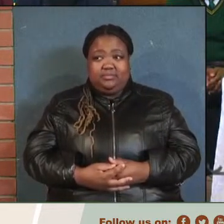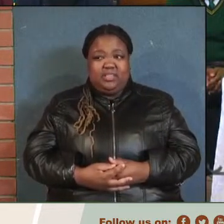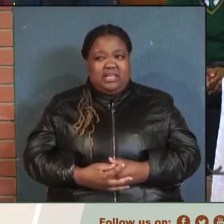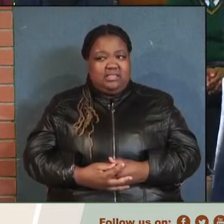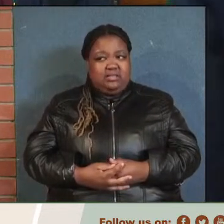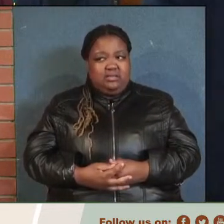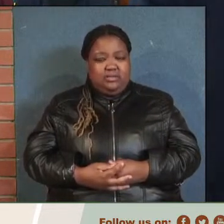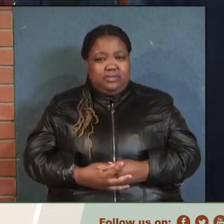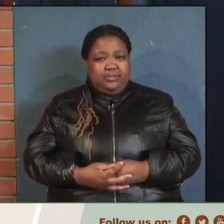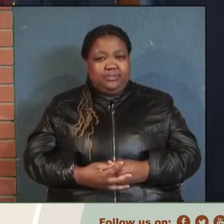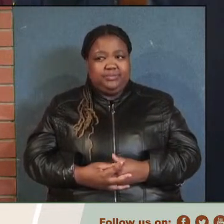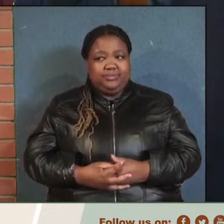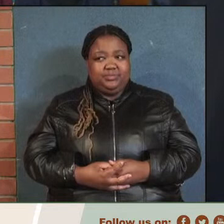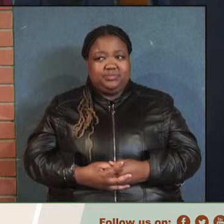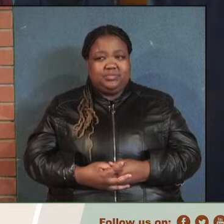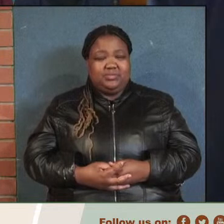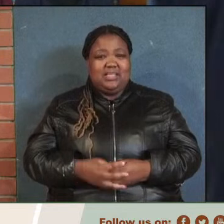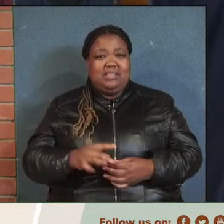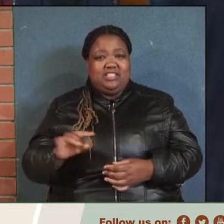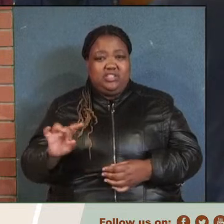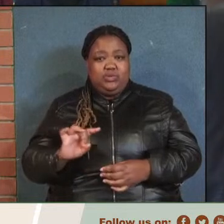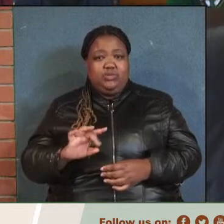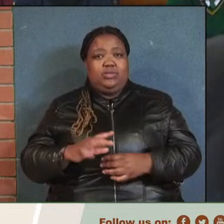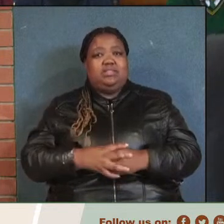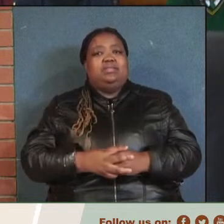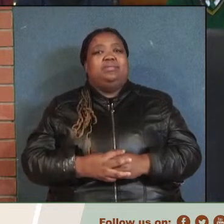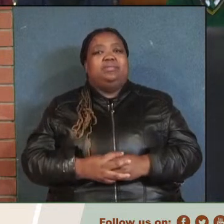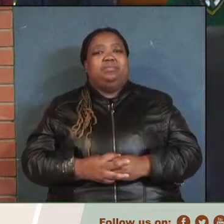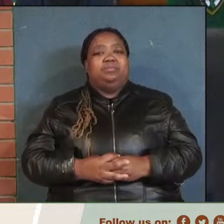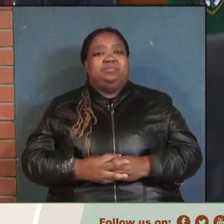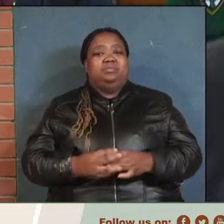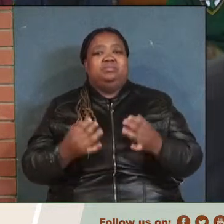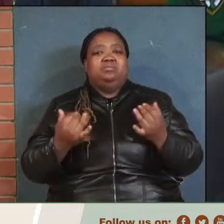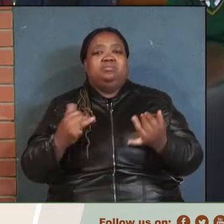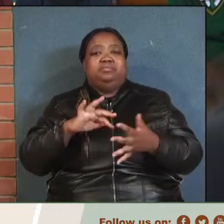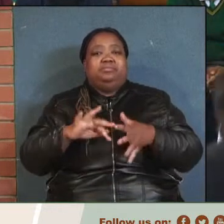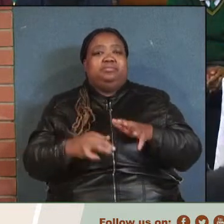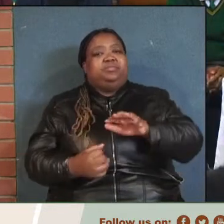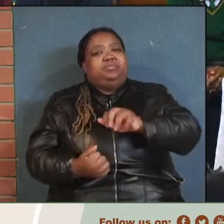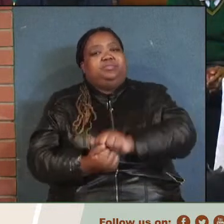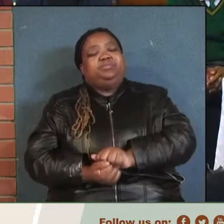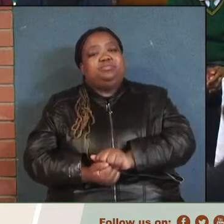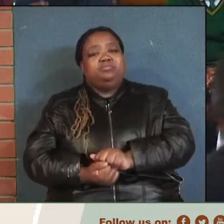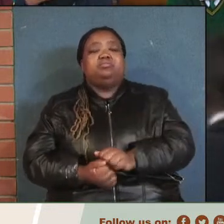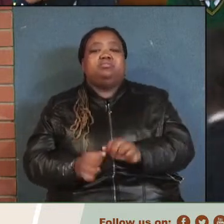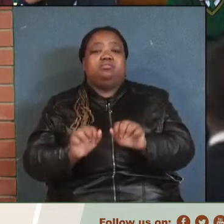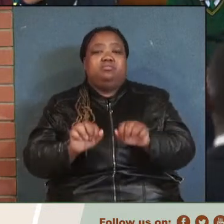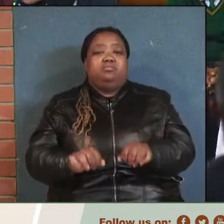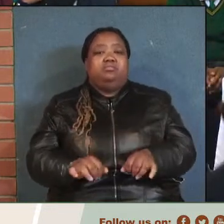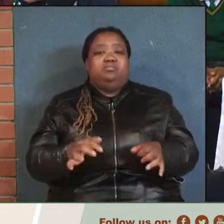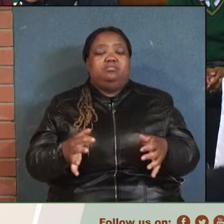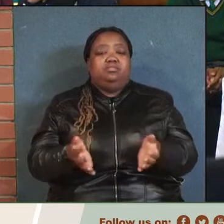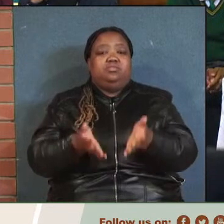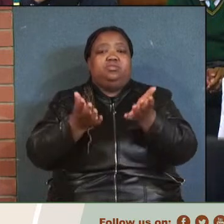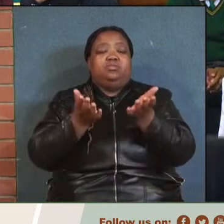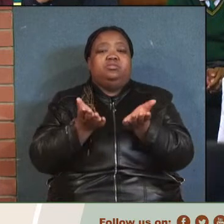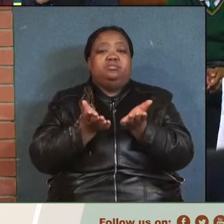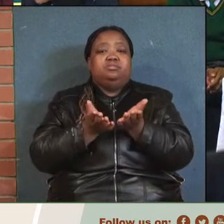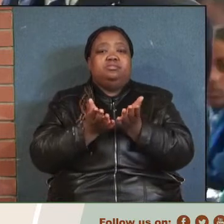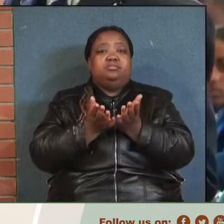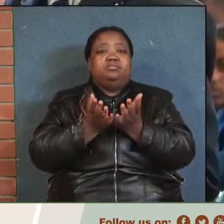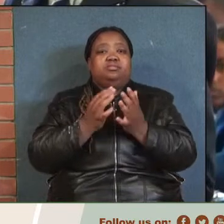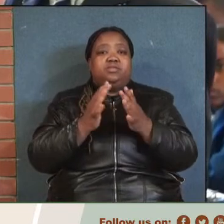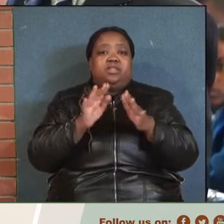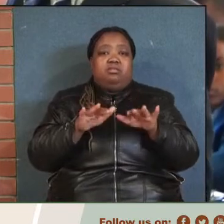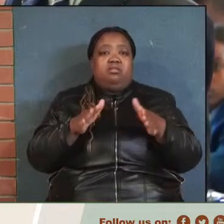you. So, with that being said, in conclusion, the impact of school infrastructure on the provision of